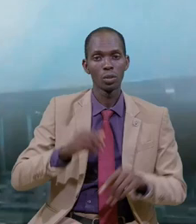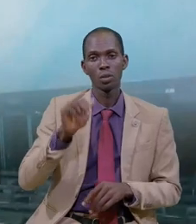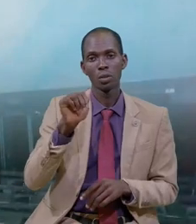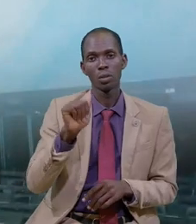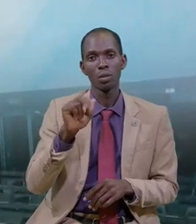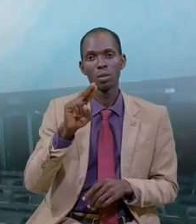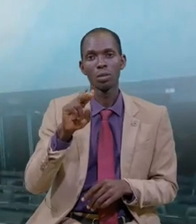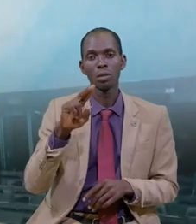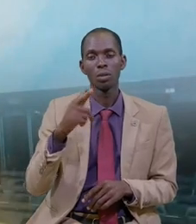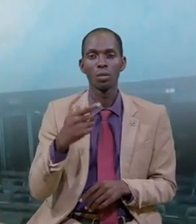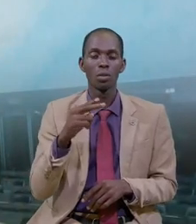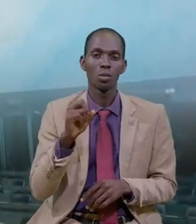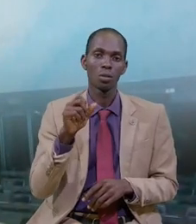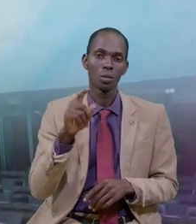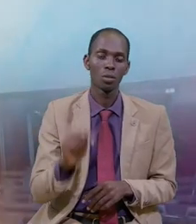August